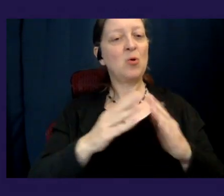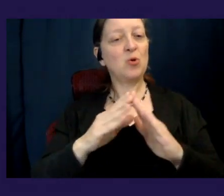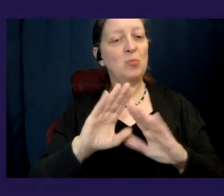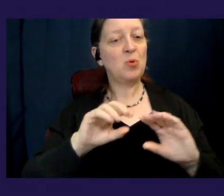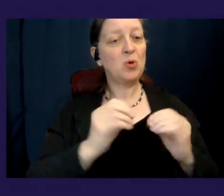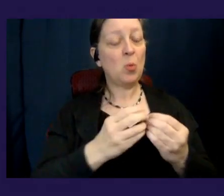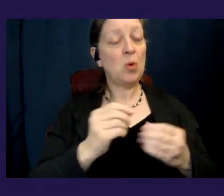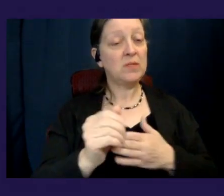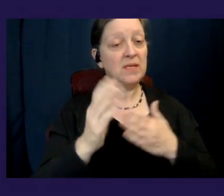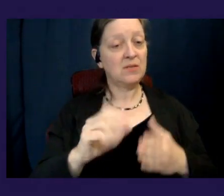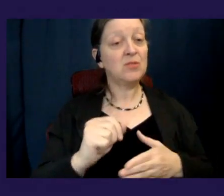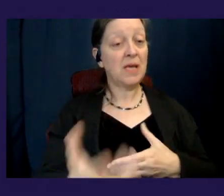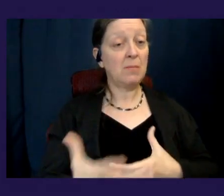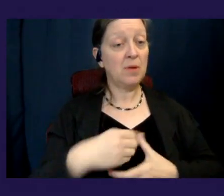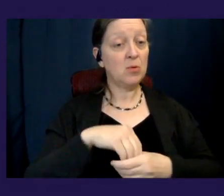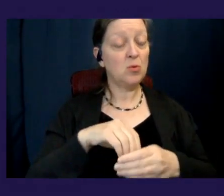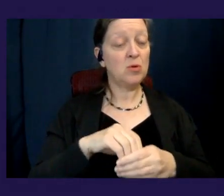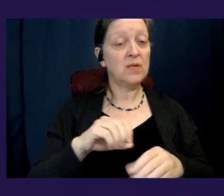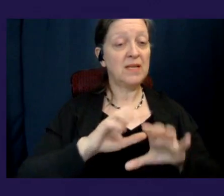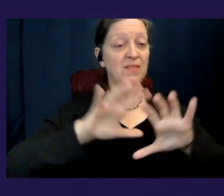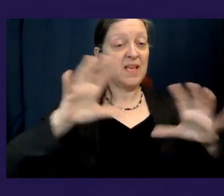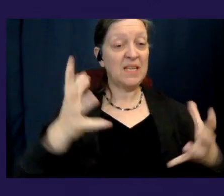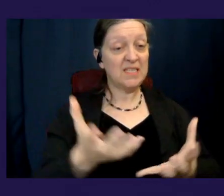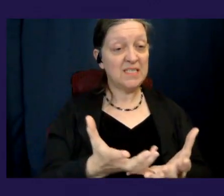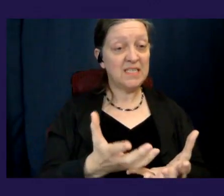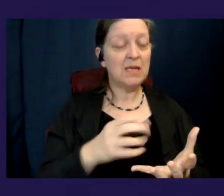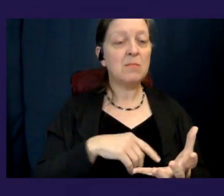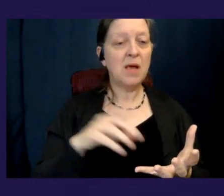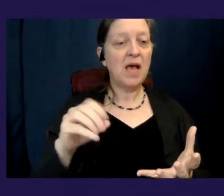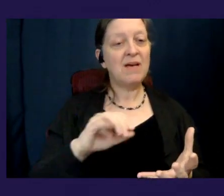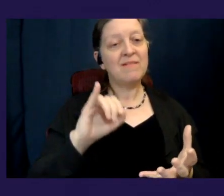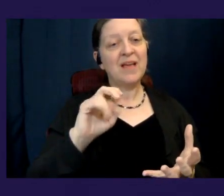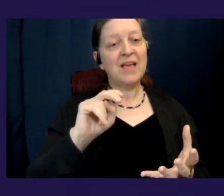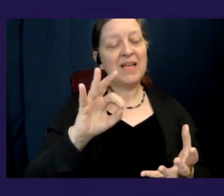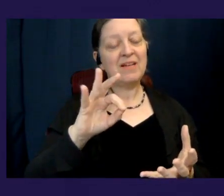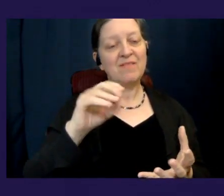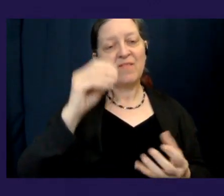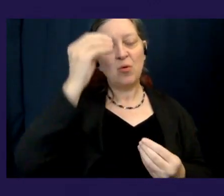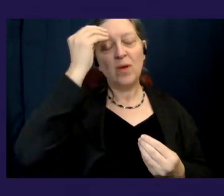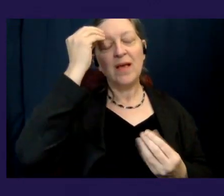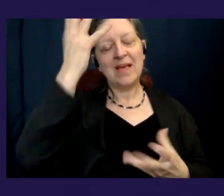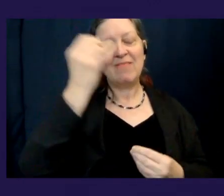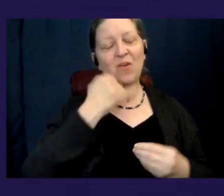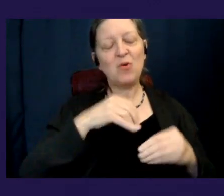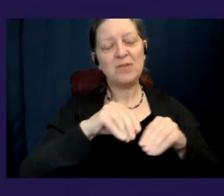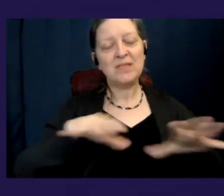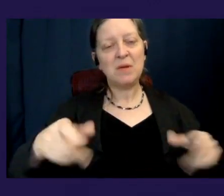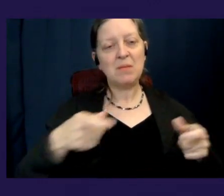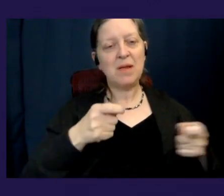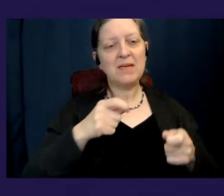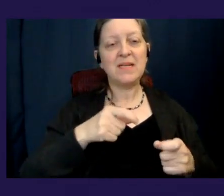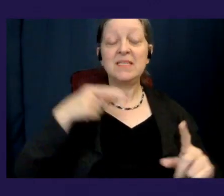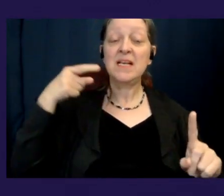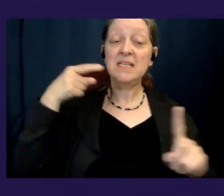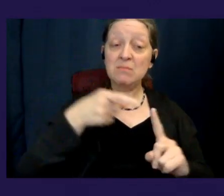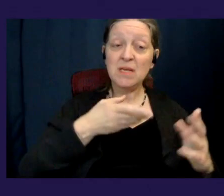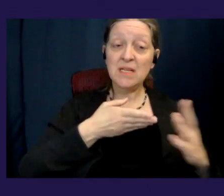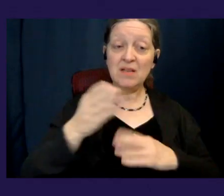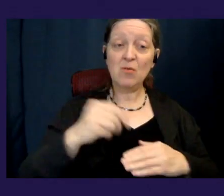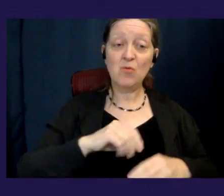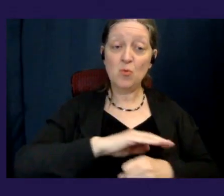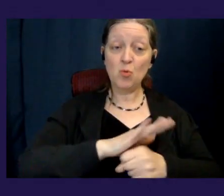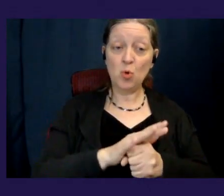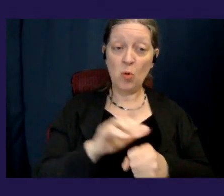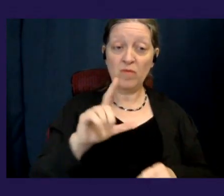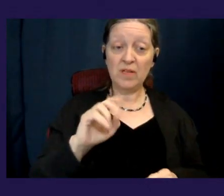the ecosystem of infodemic management, specifically through the lens of our approach to COVID. So for a little bit of background, my organization,